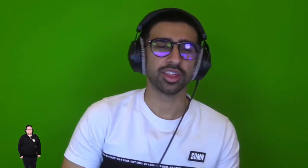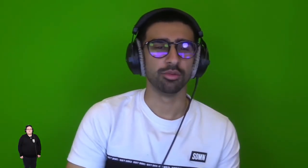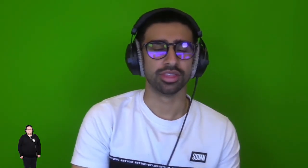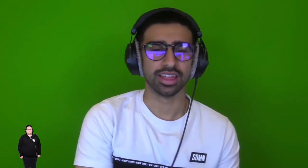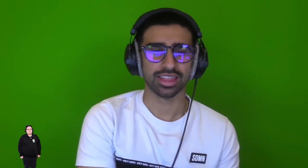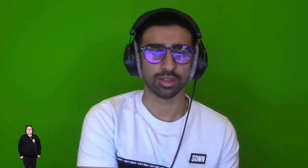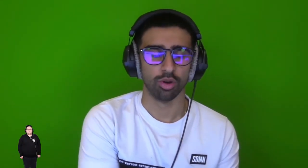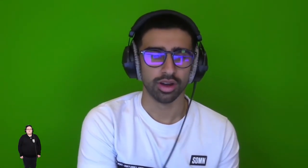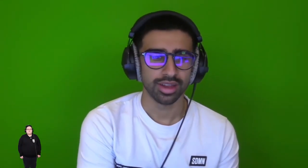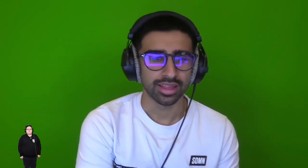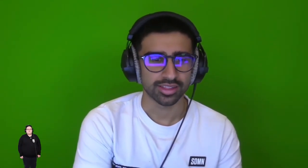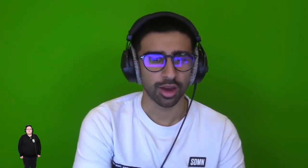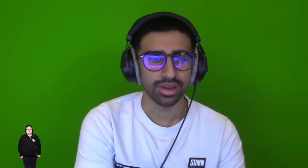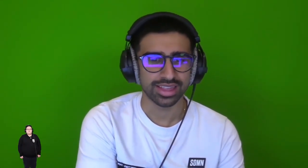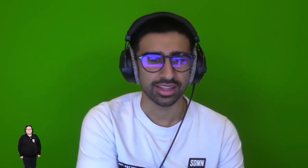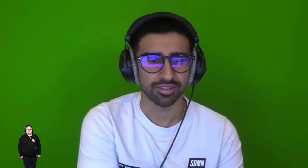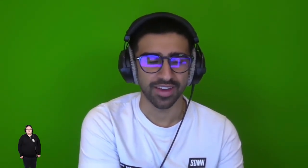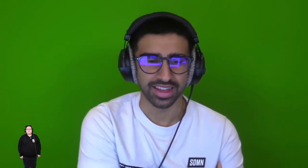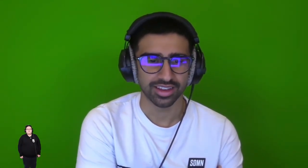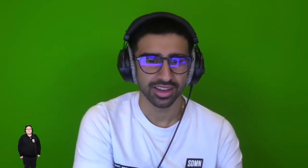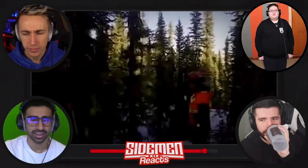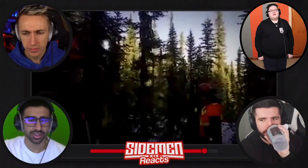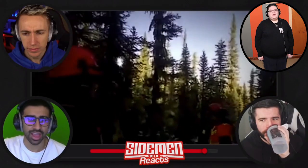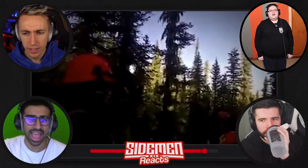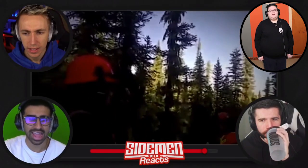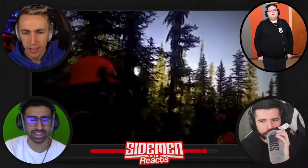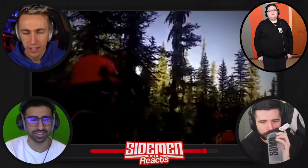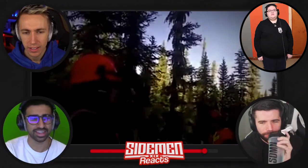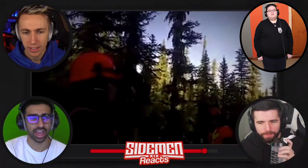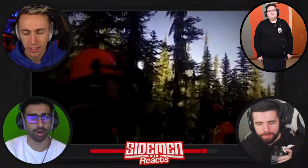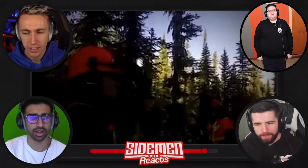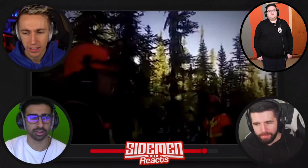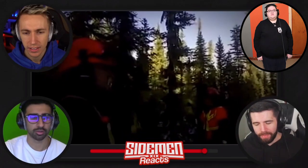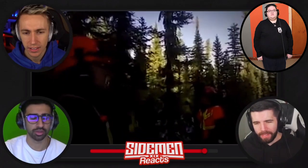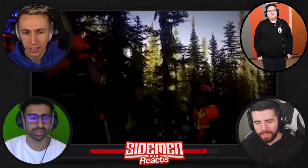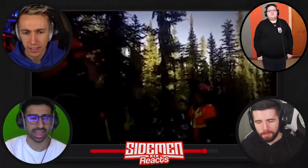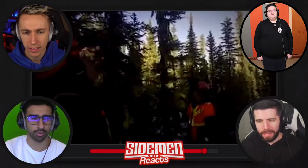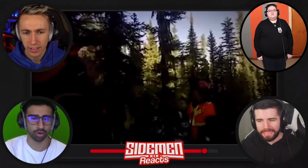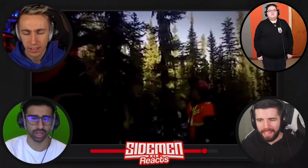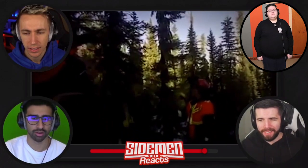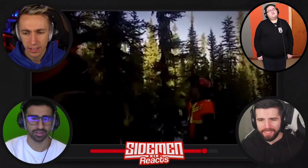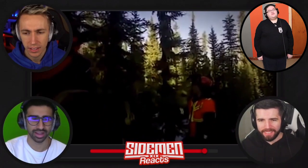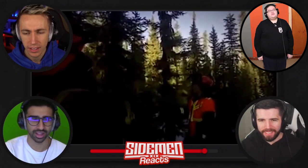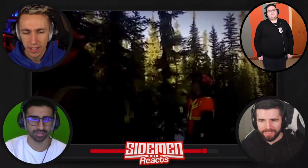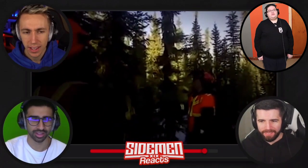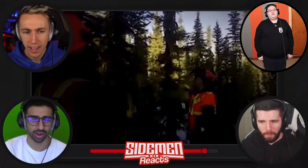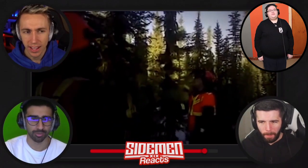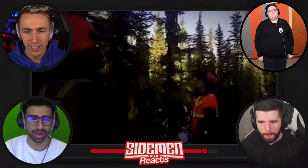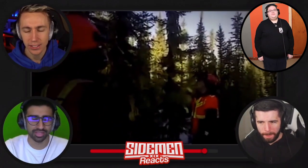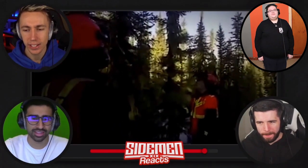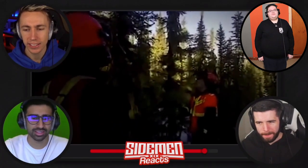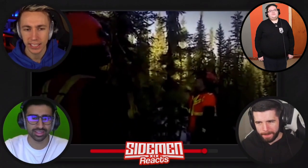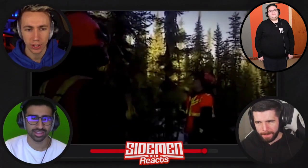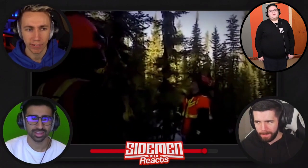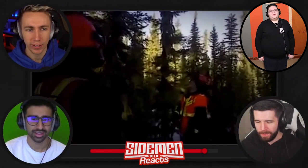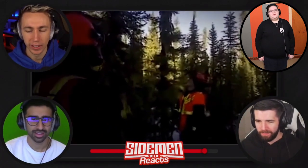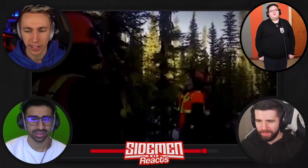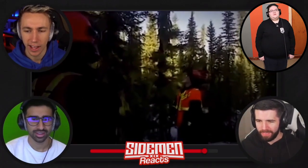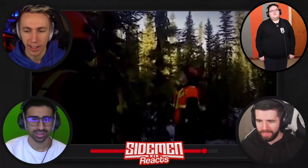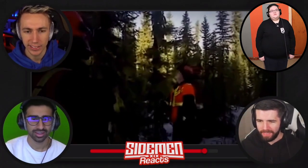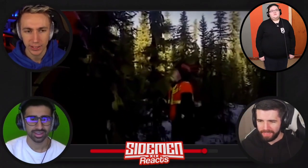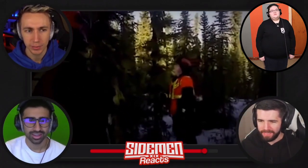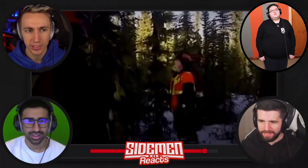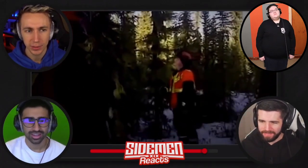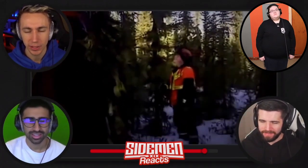Here's my issue with this one. It's so easy to fake. You get any video and you just put the same audio effect over the top. It's literally a TikTok